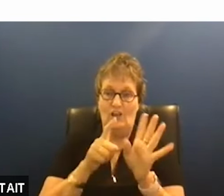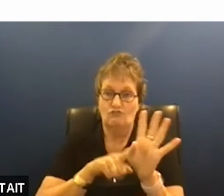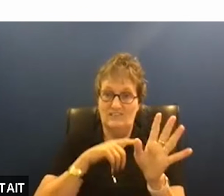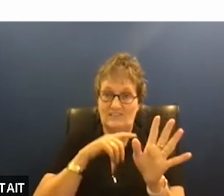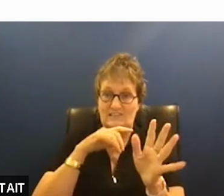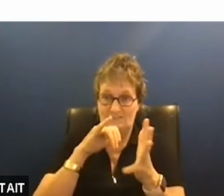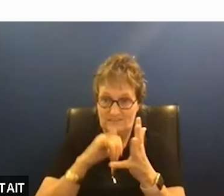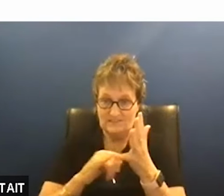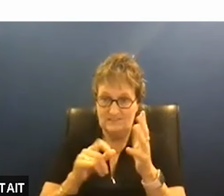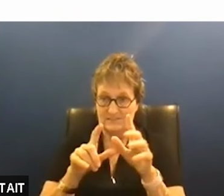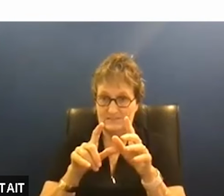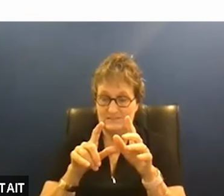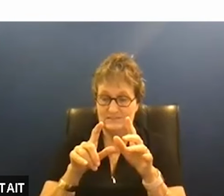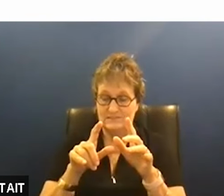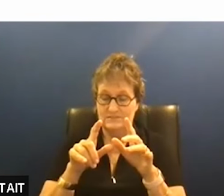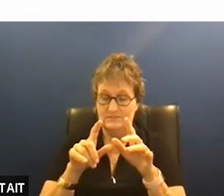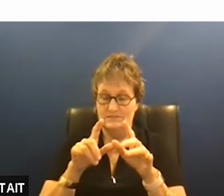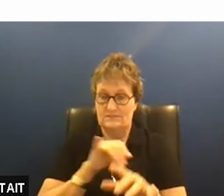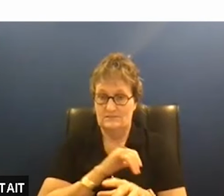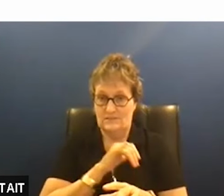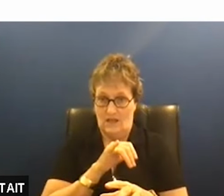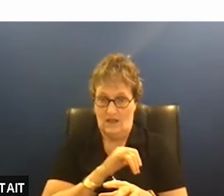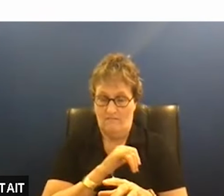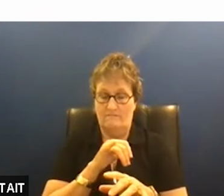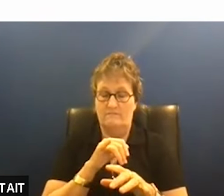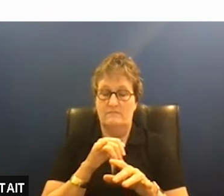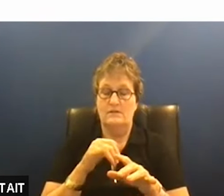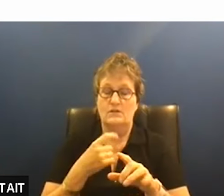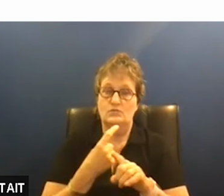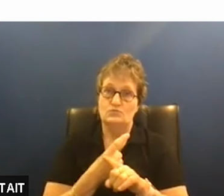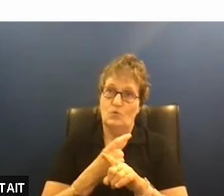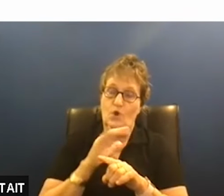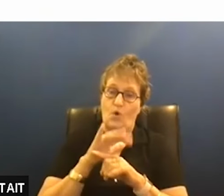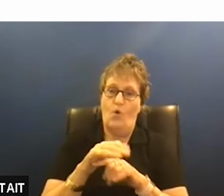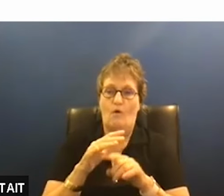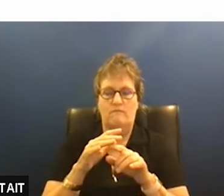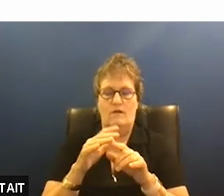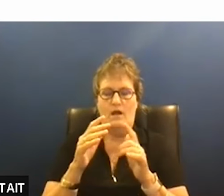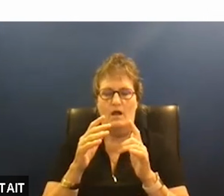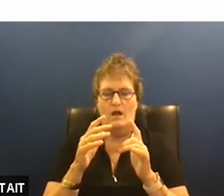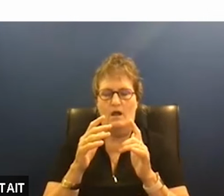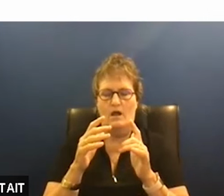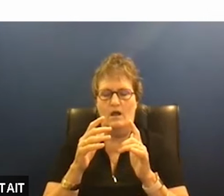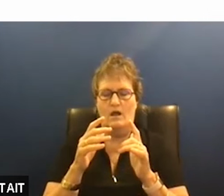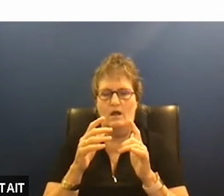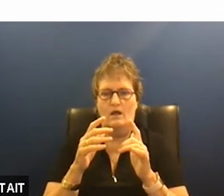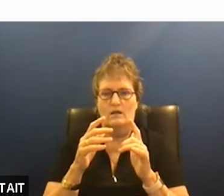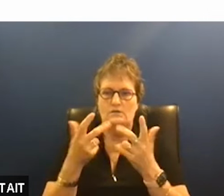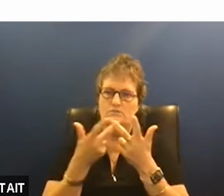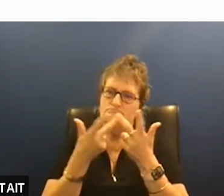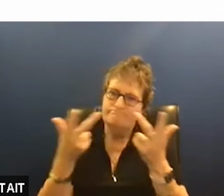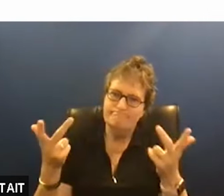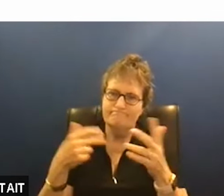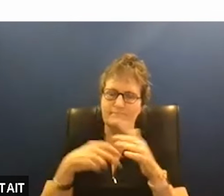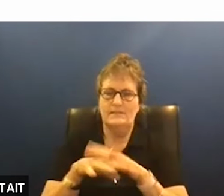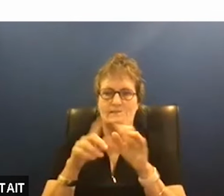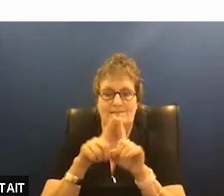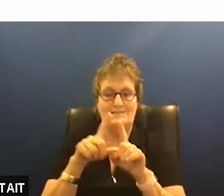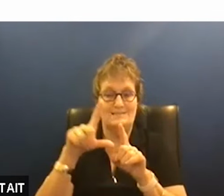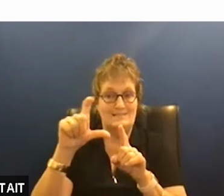as part of our annual exhibition, student exhibition in December. And we're looking for ways to keep this conversation